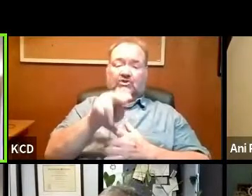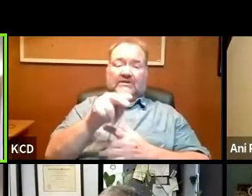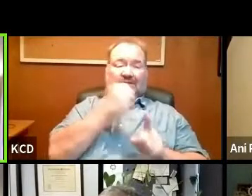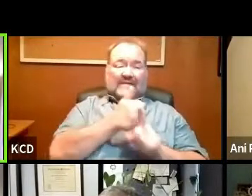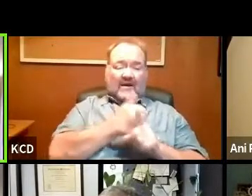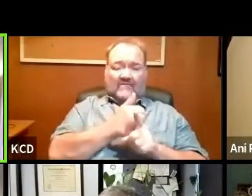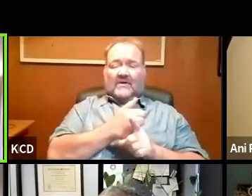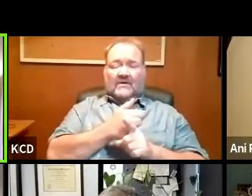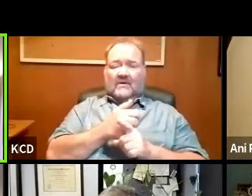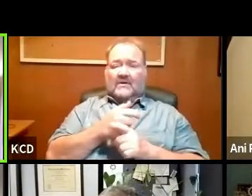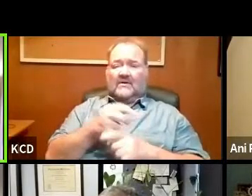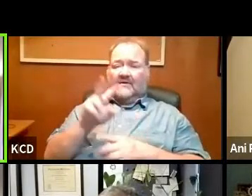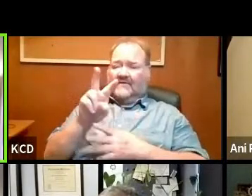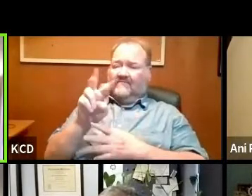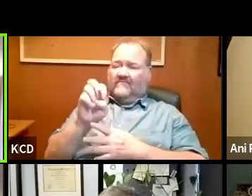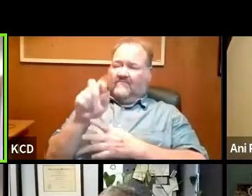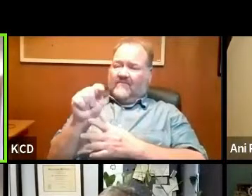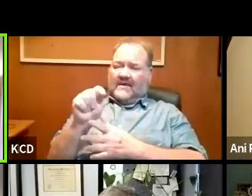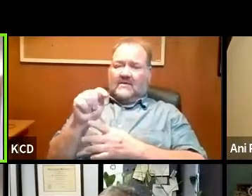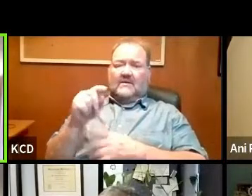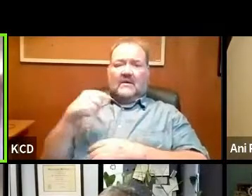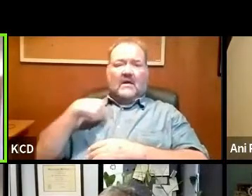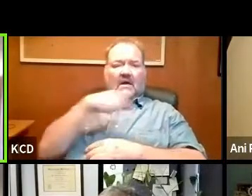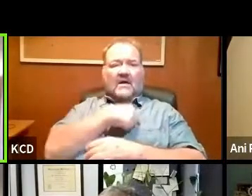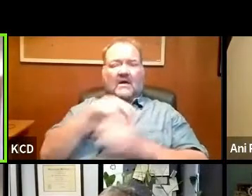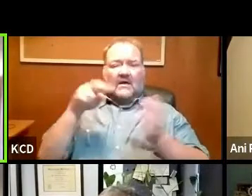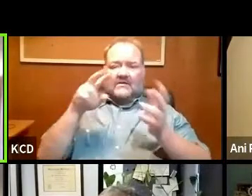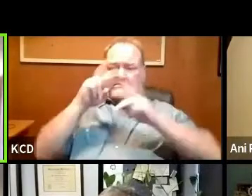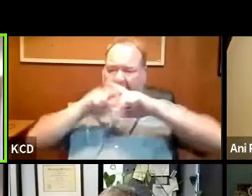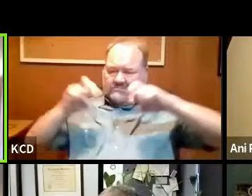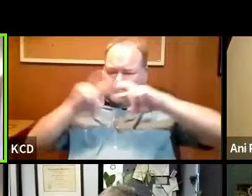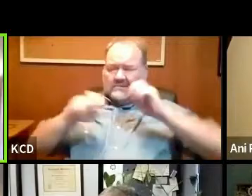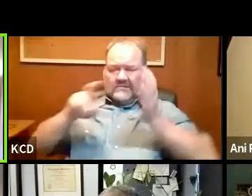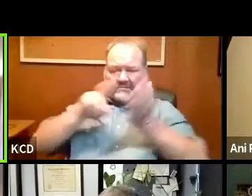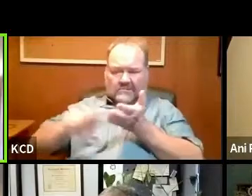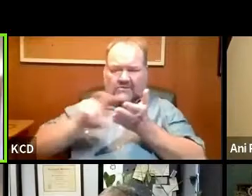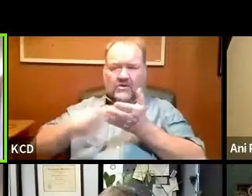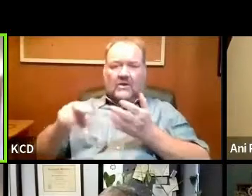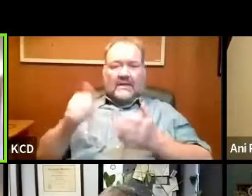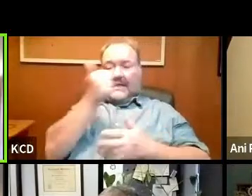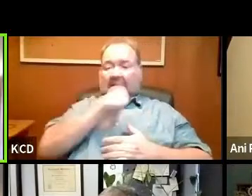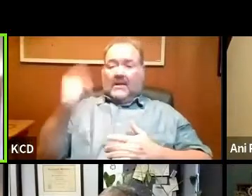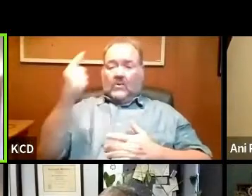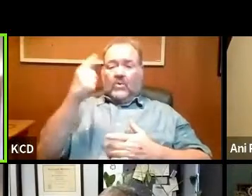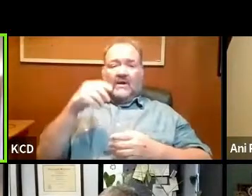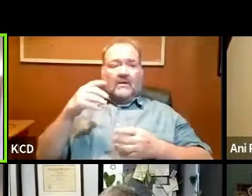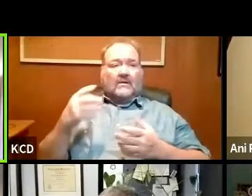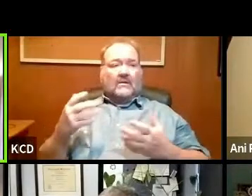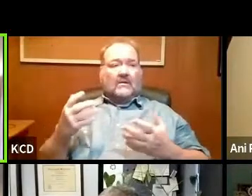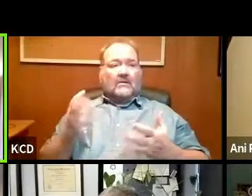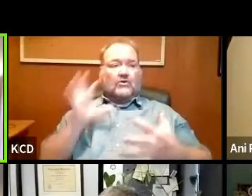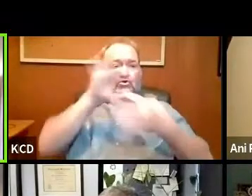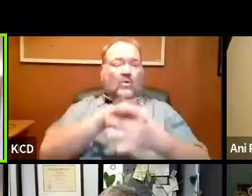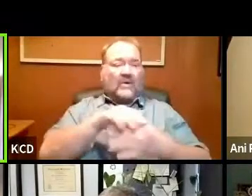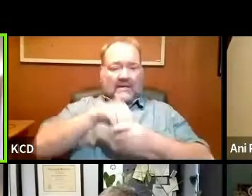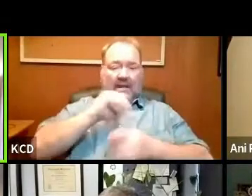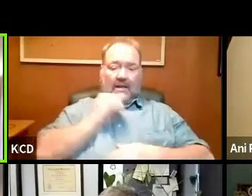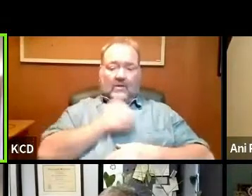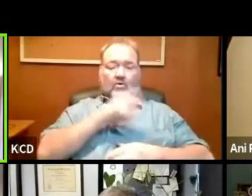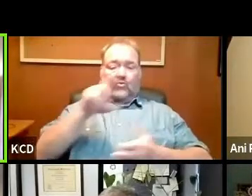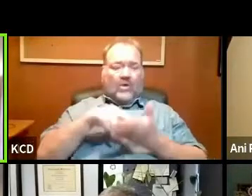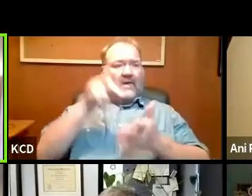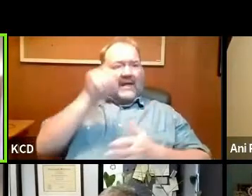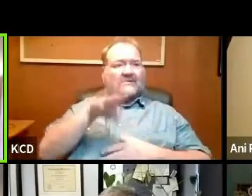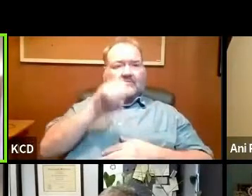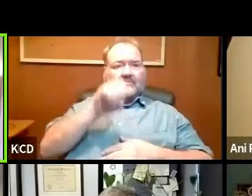vetted us after each of us have, or anyone filling our role has to be one, nominated